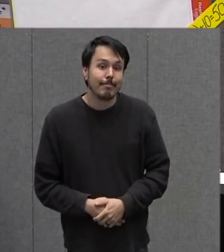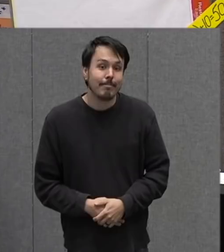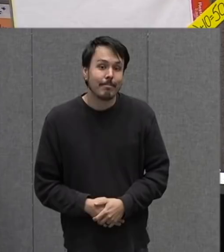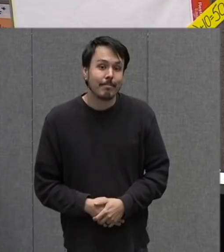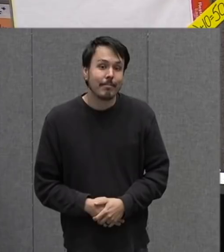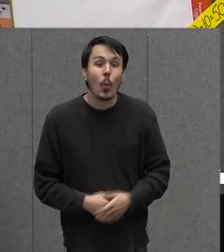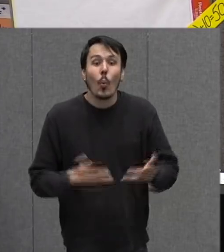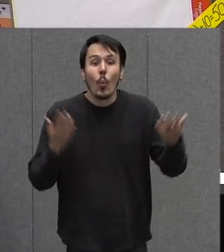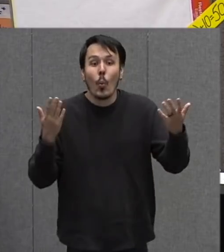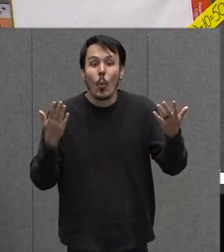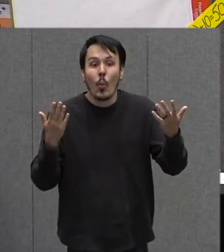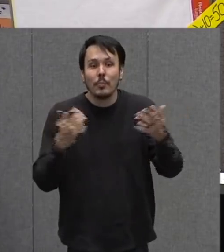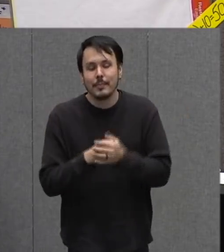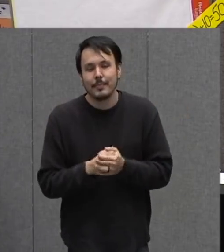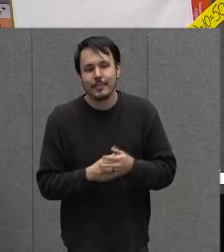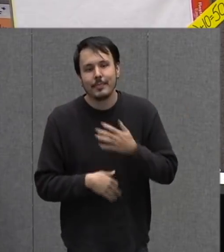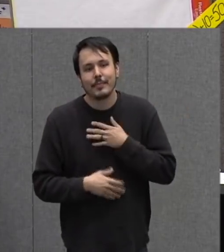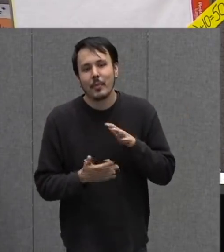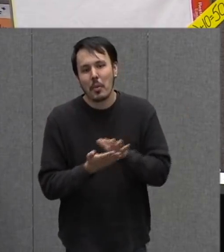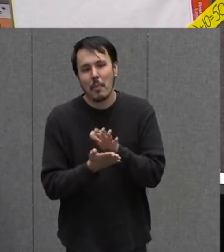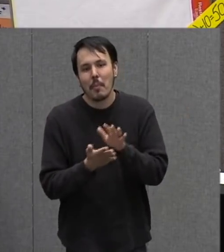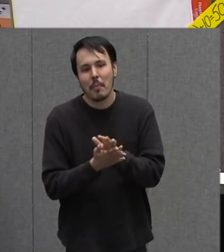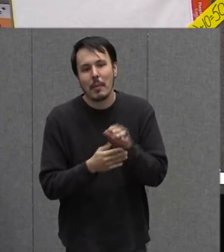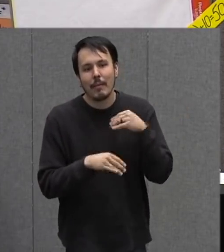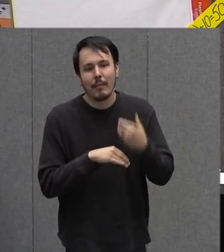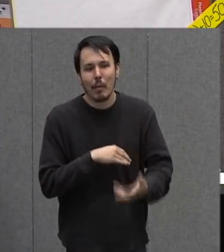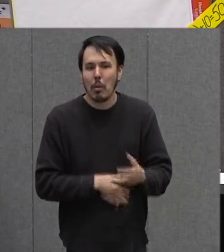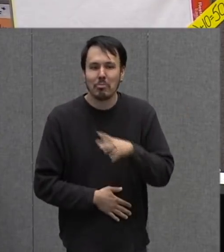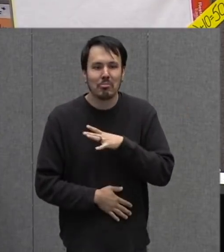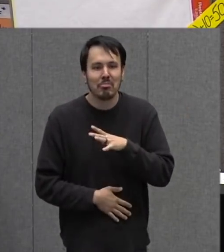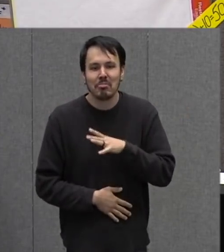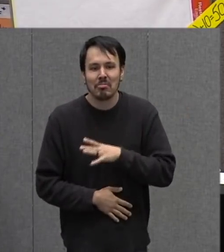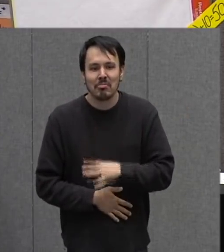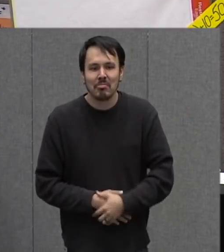Up there it went. Oh, well. So we need to